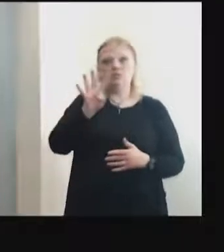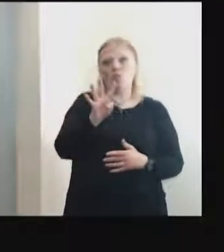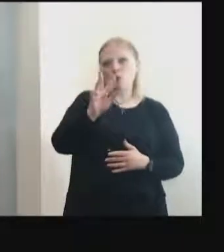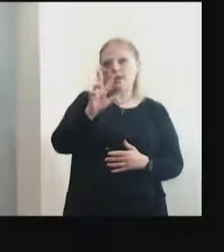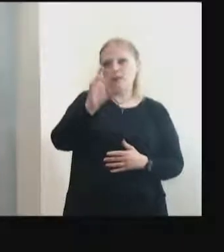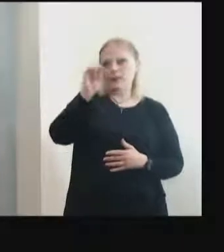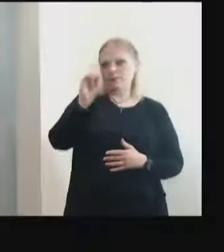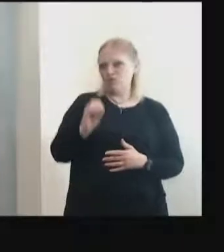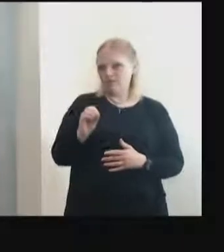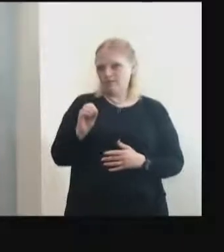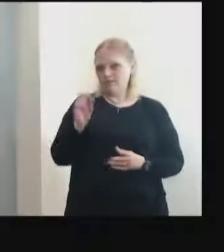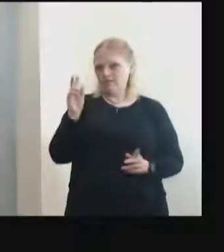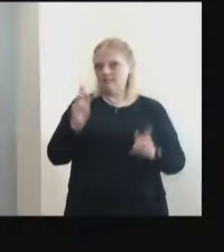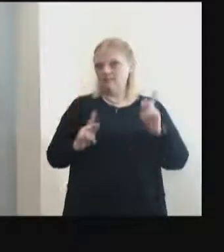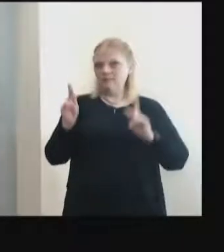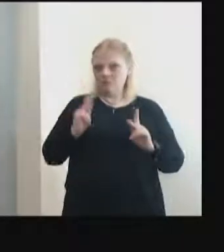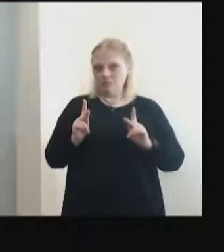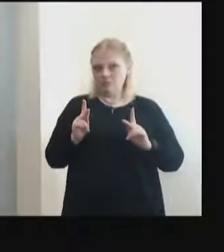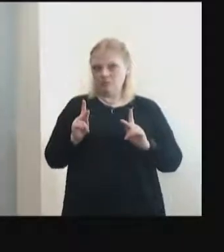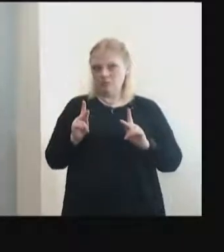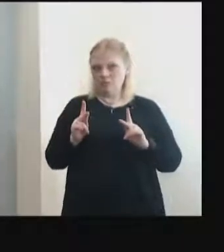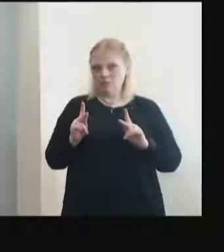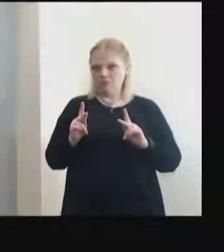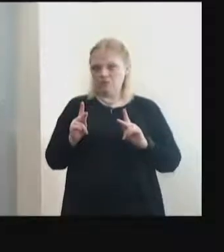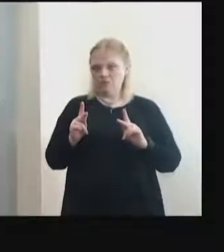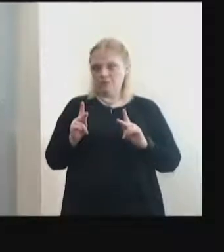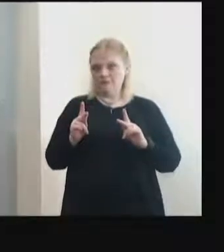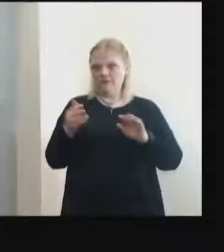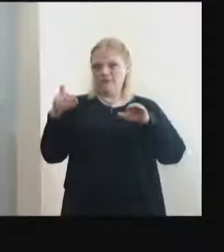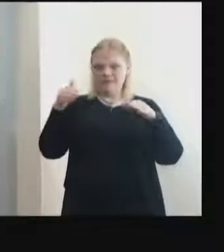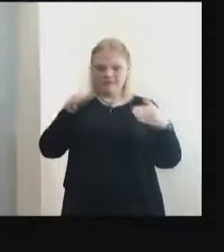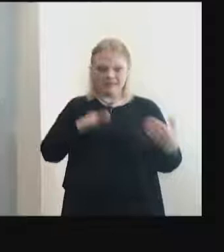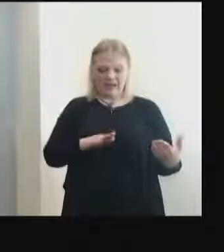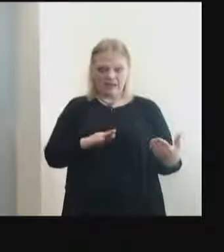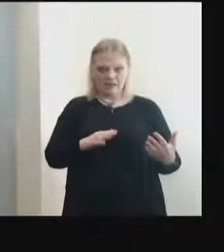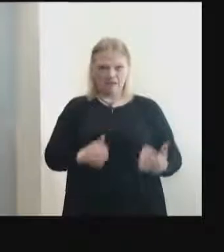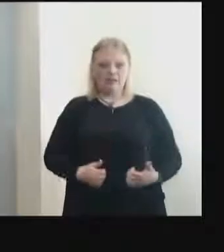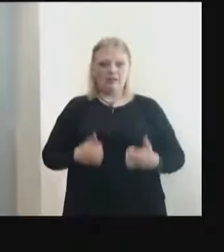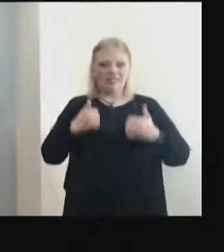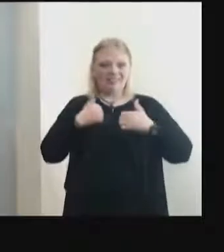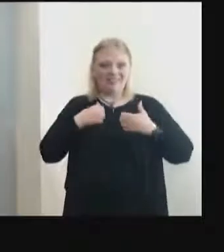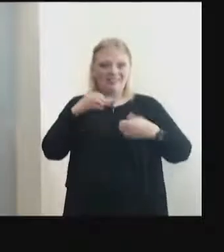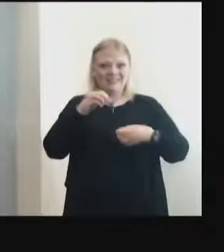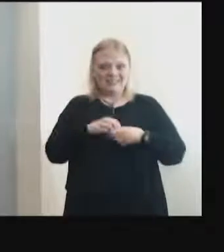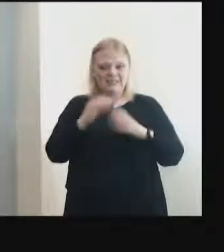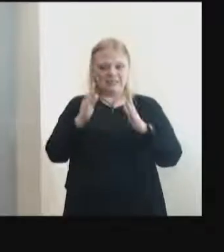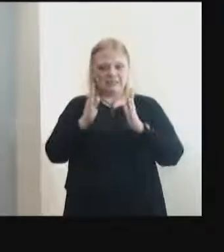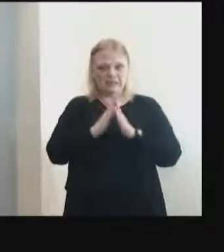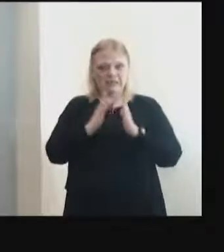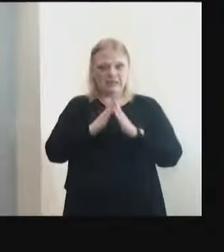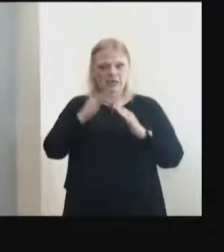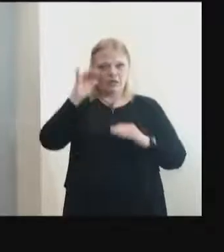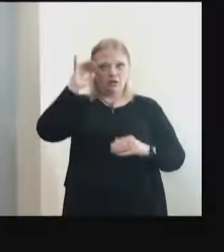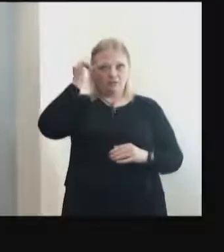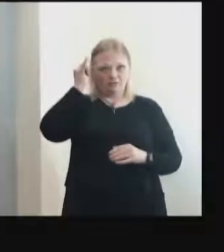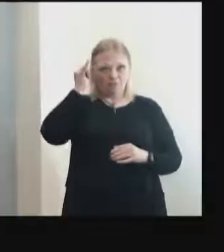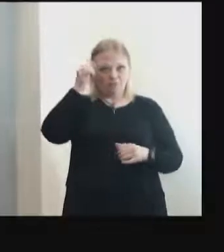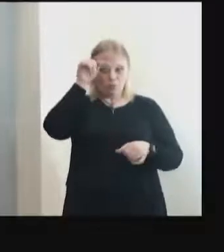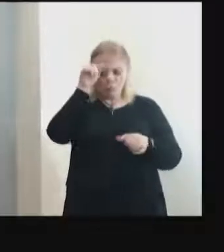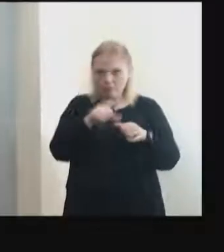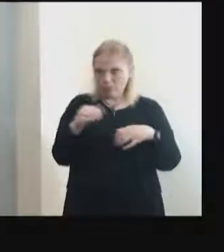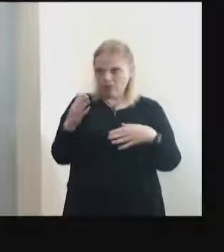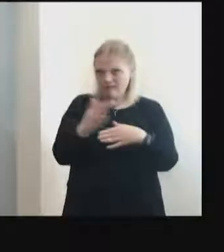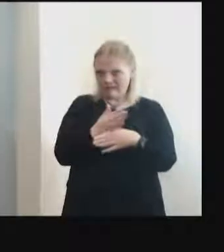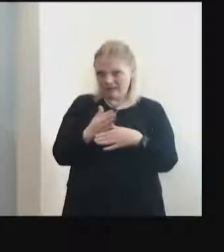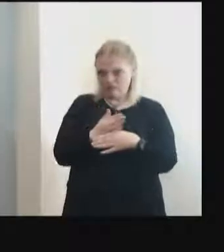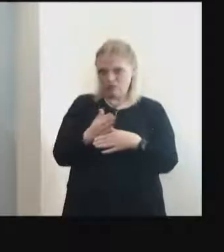43% of the people who died resided in the city of Buffalo. Remember, the average